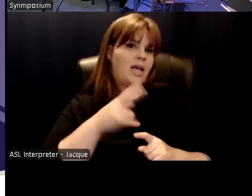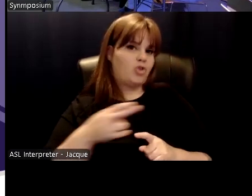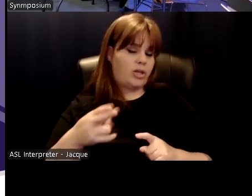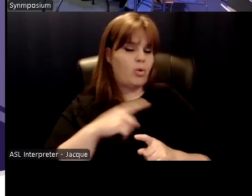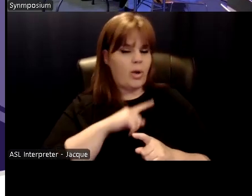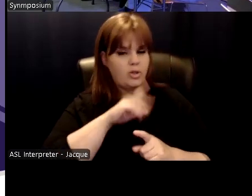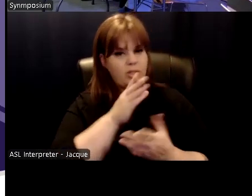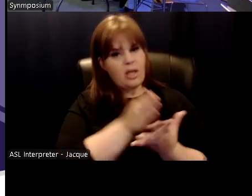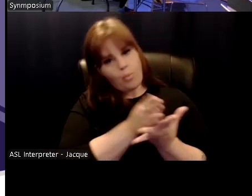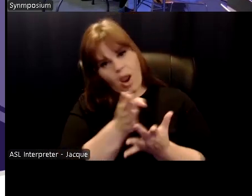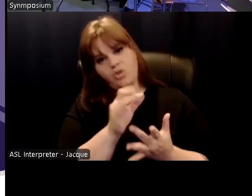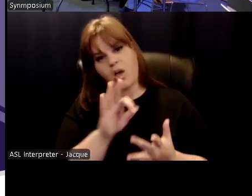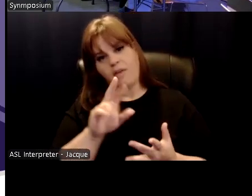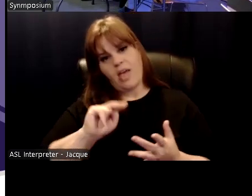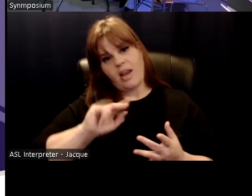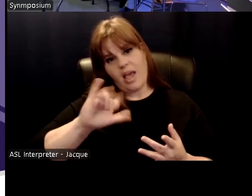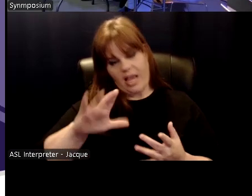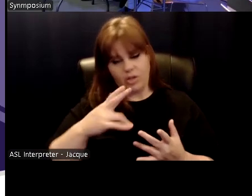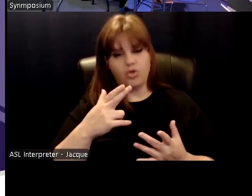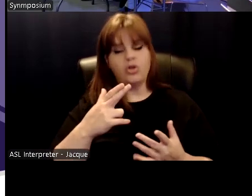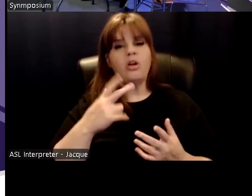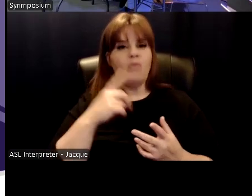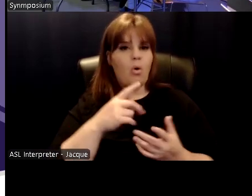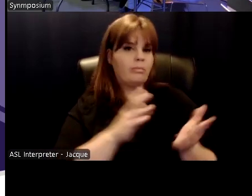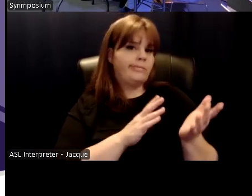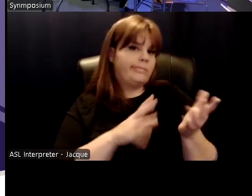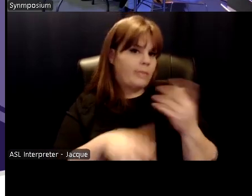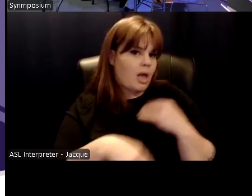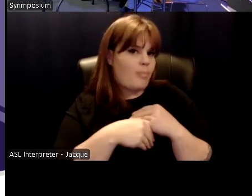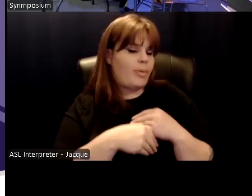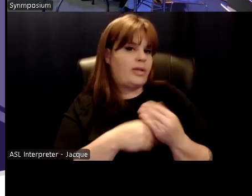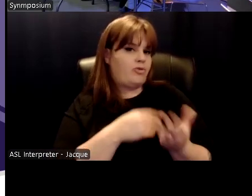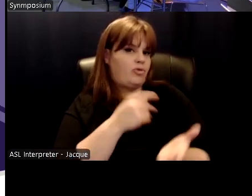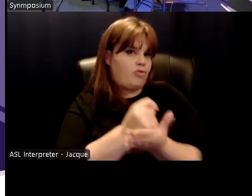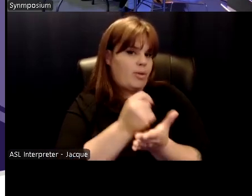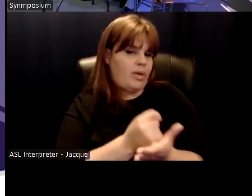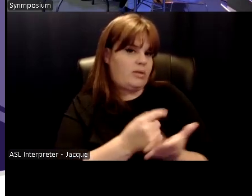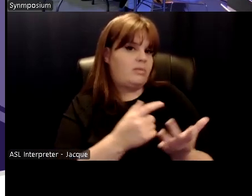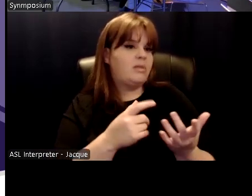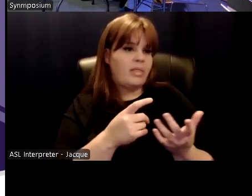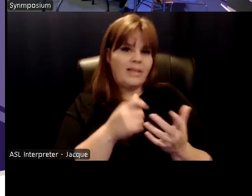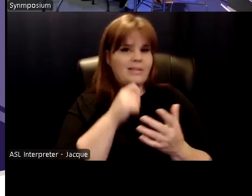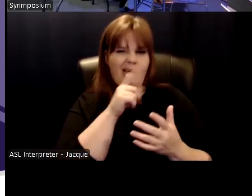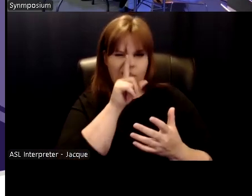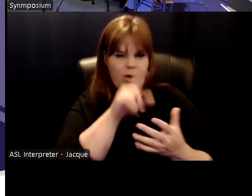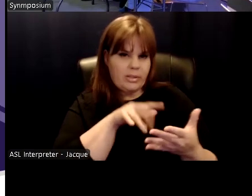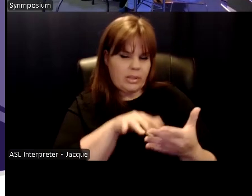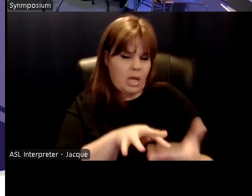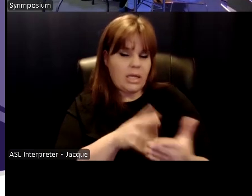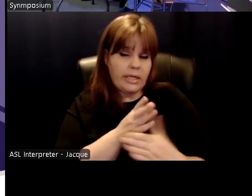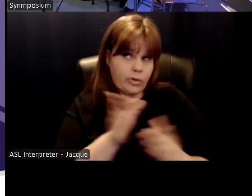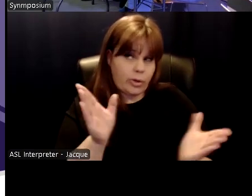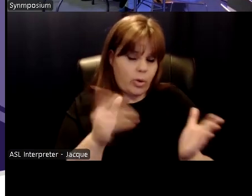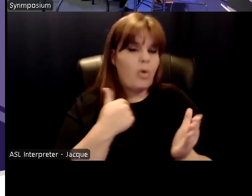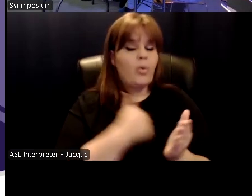on complementary and integrative health treatments, which are very much understudied in general. And we have seen